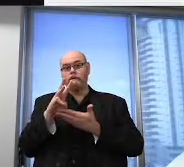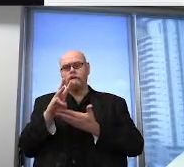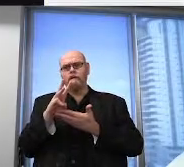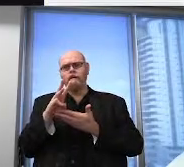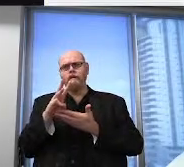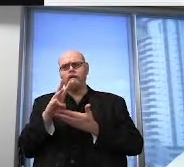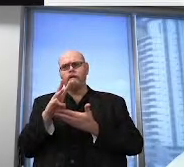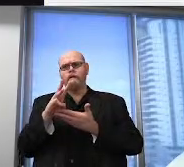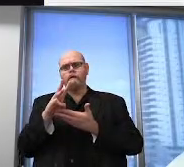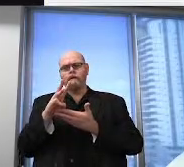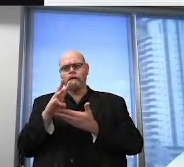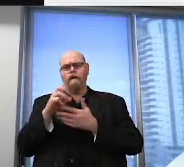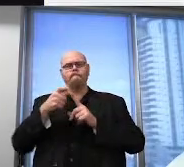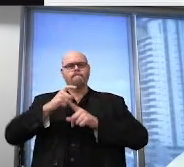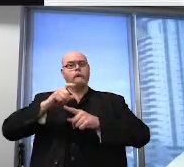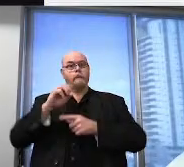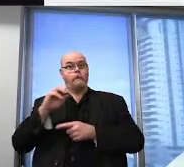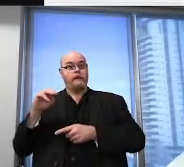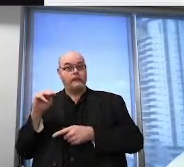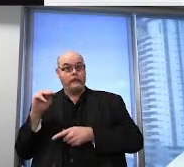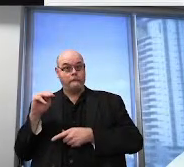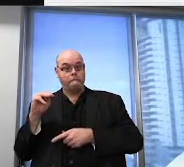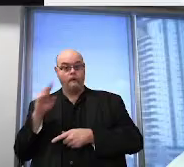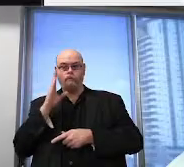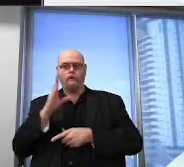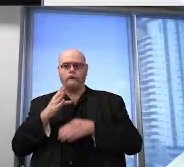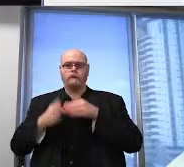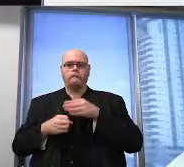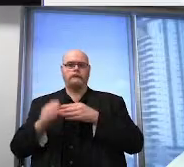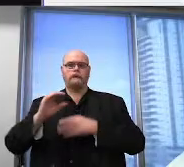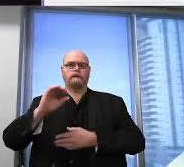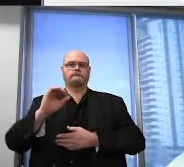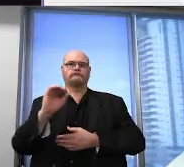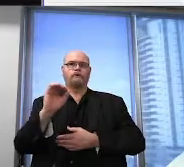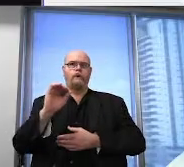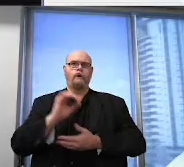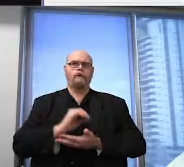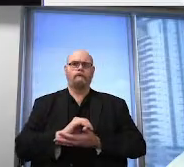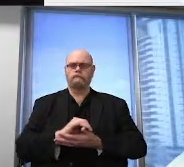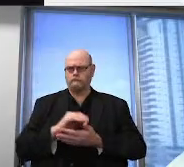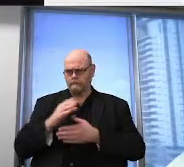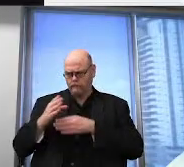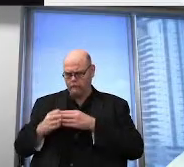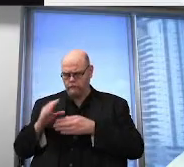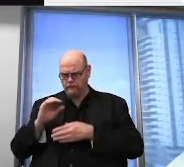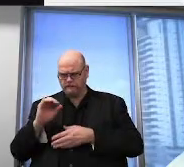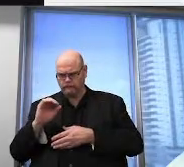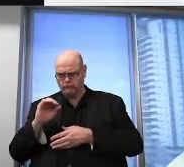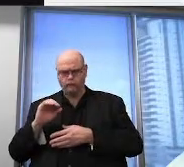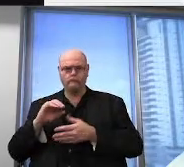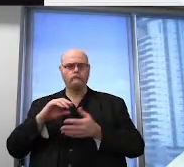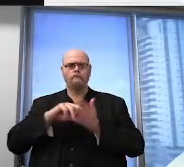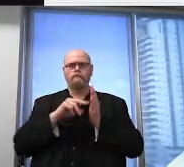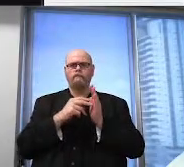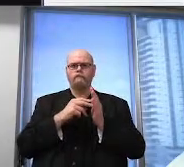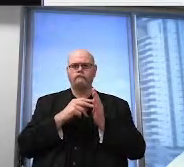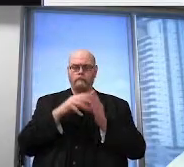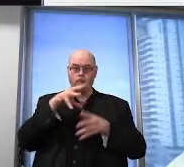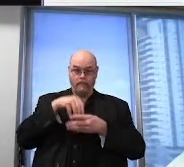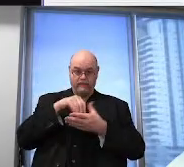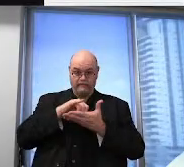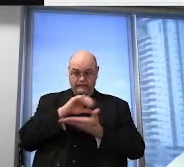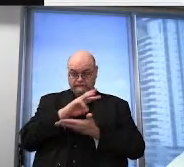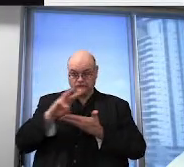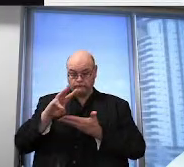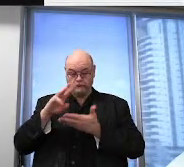an O&M perspective, we will complete zero. Complete zero. In that 6 week time